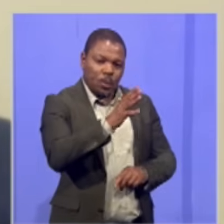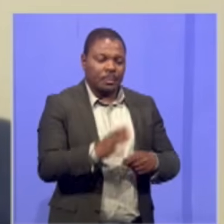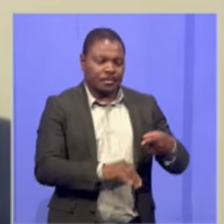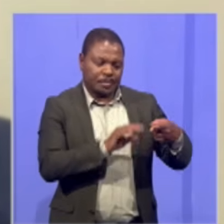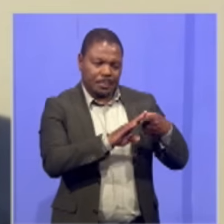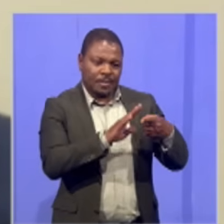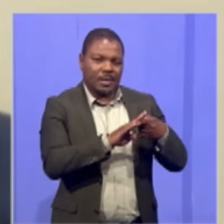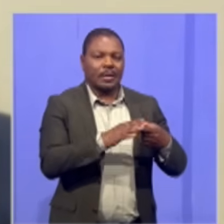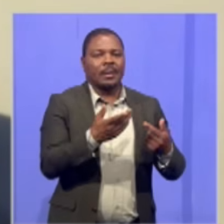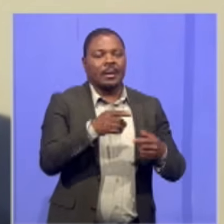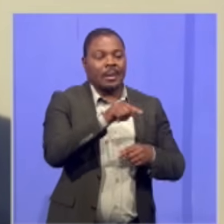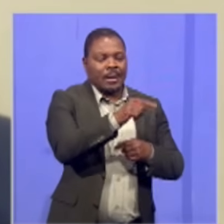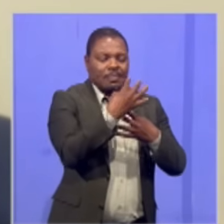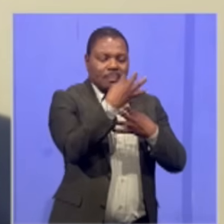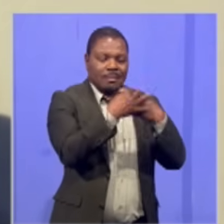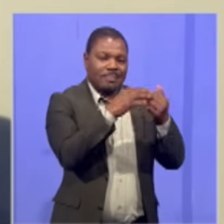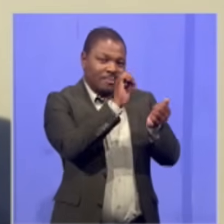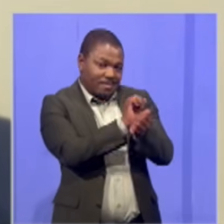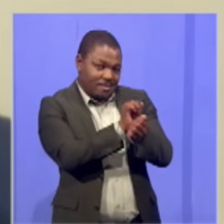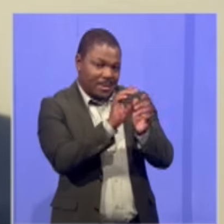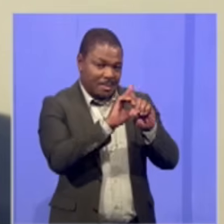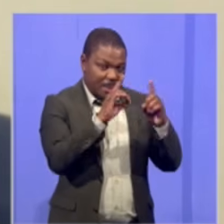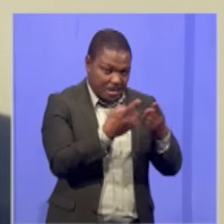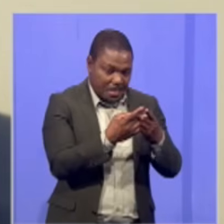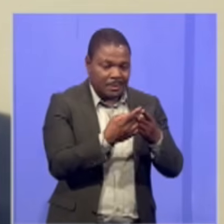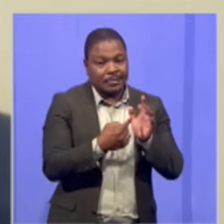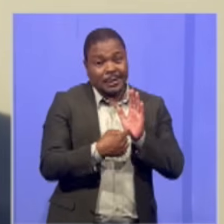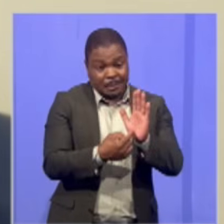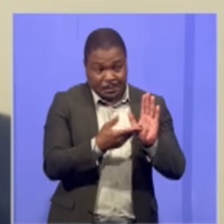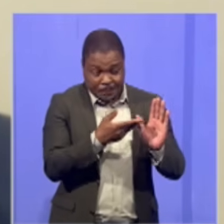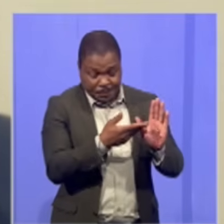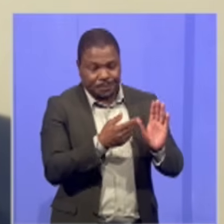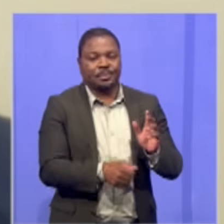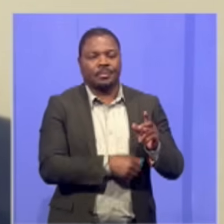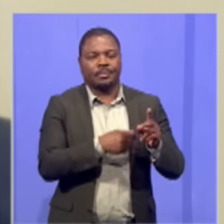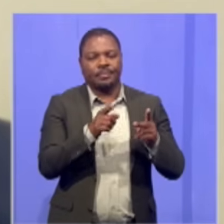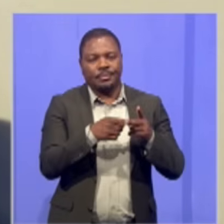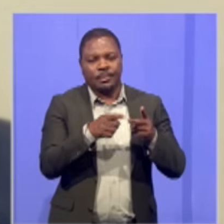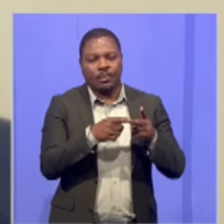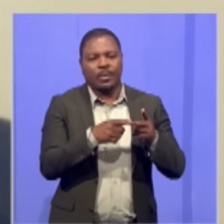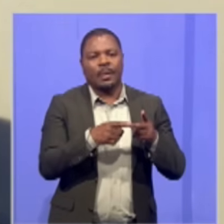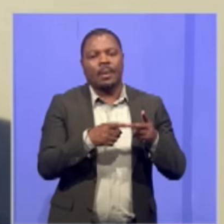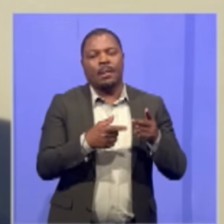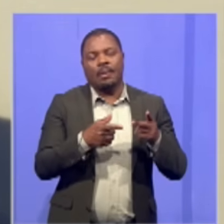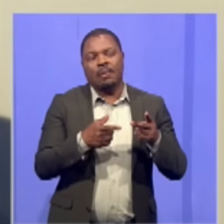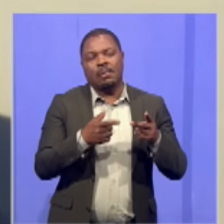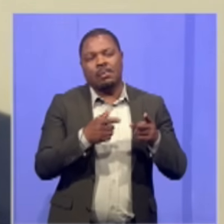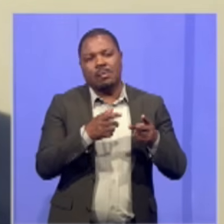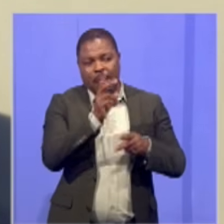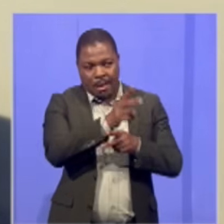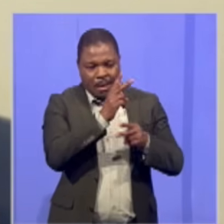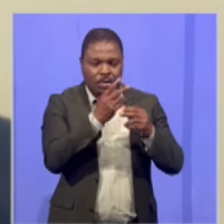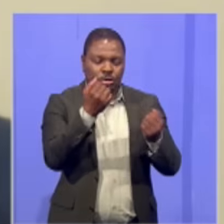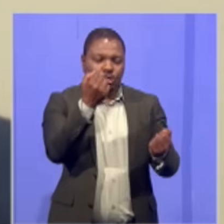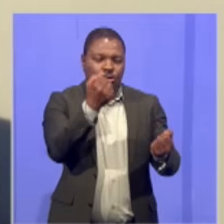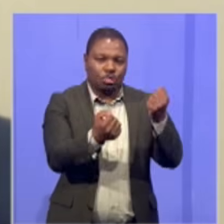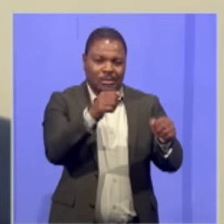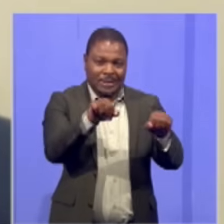la tlhabollo ya batshwaruwa ho tea mohlala le yona le o kenya ka hare